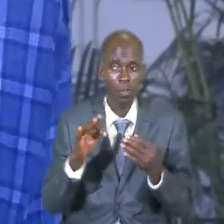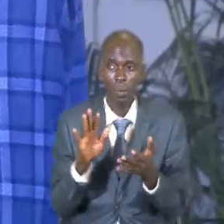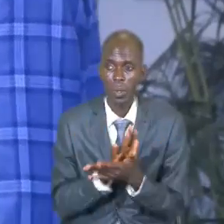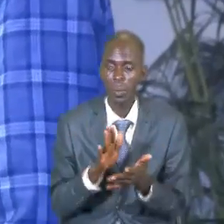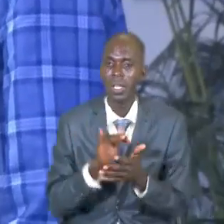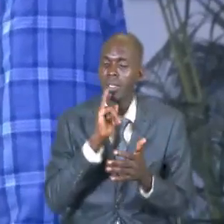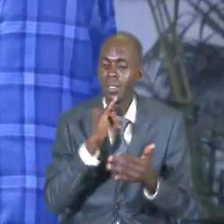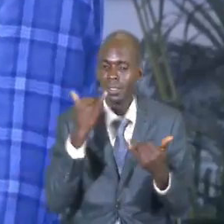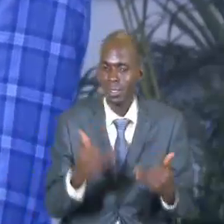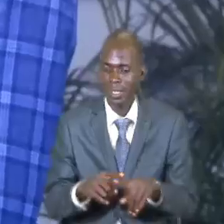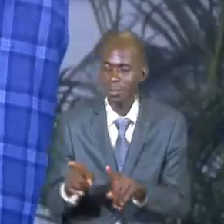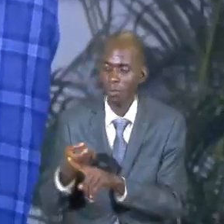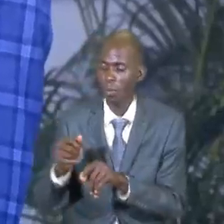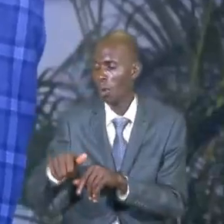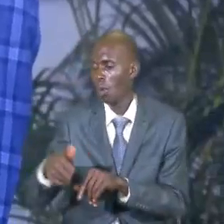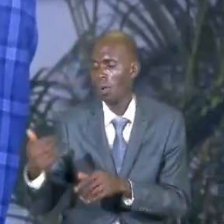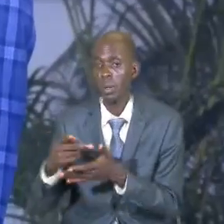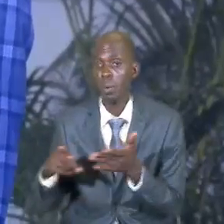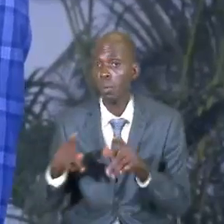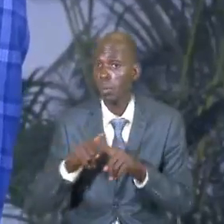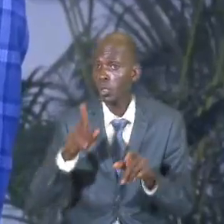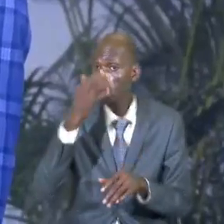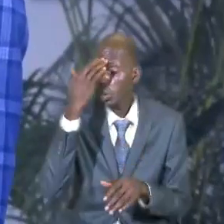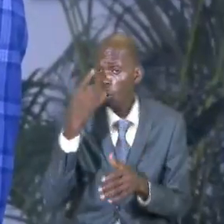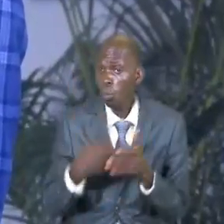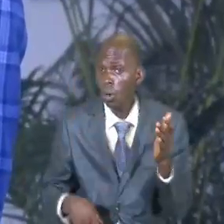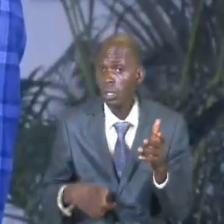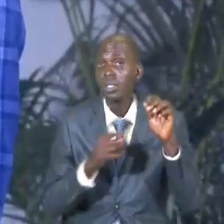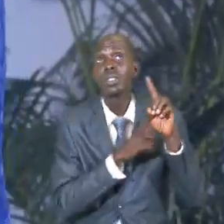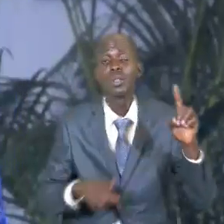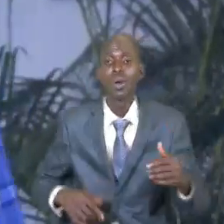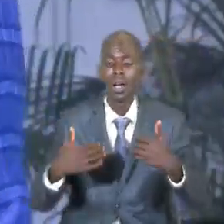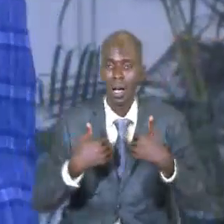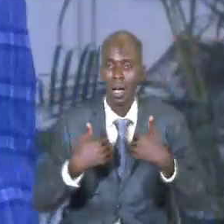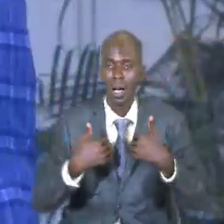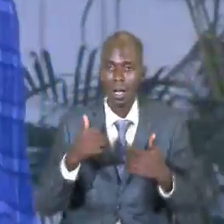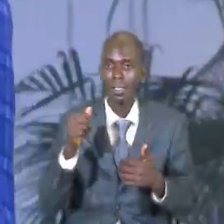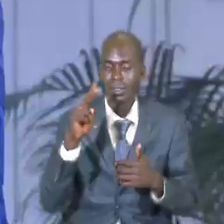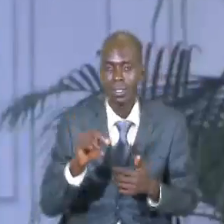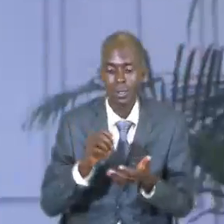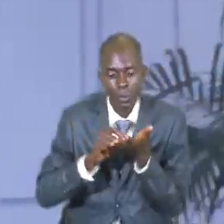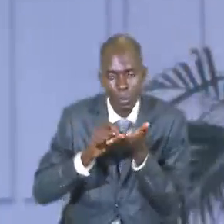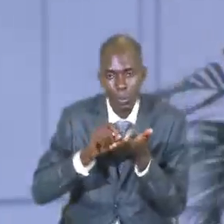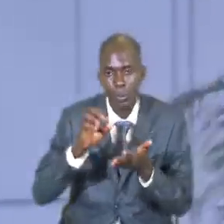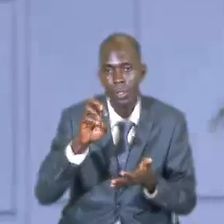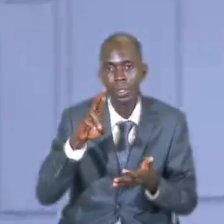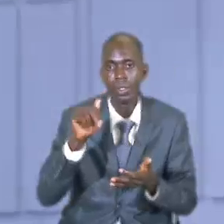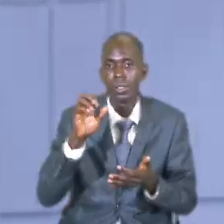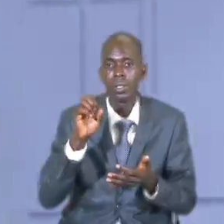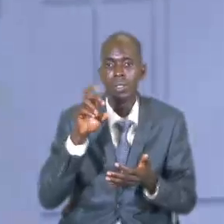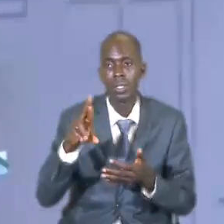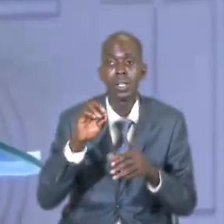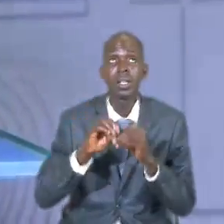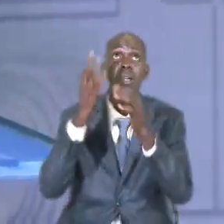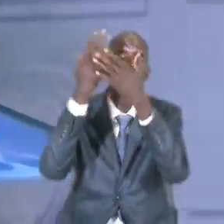But you know what? The Lord has an eraser in heaven, and then he will come, he will erase